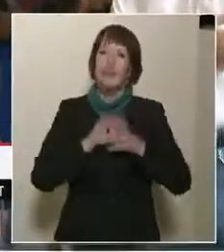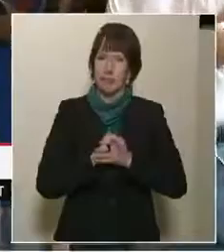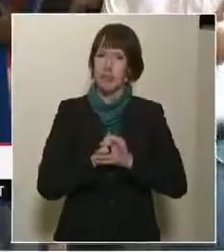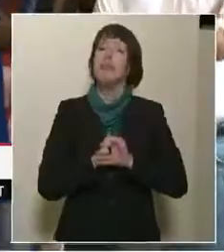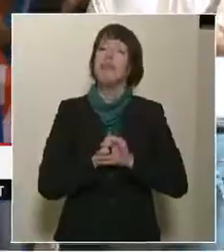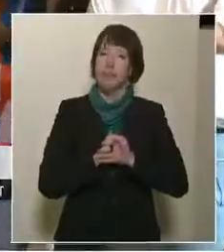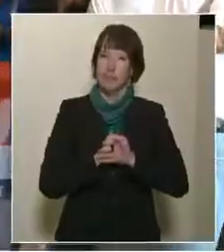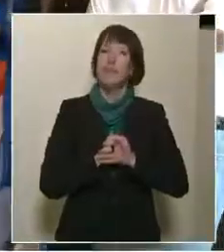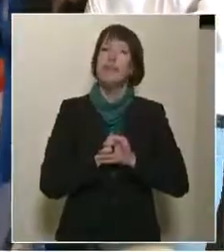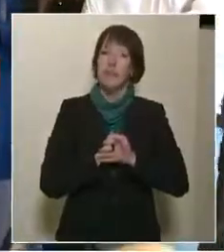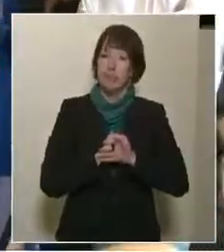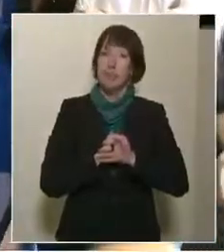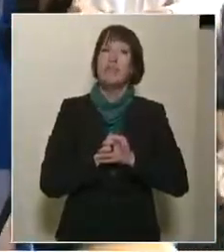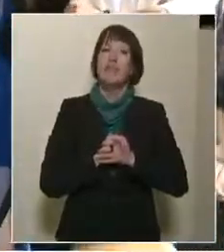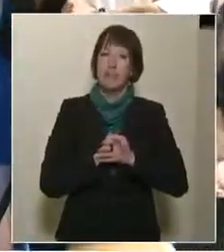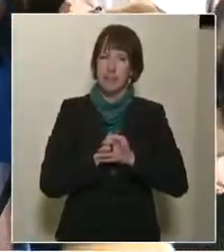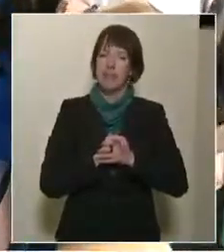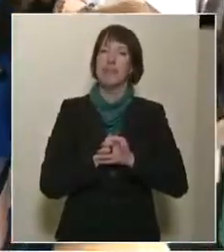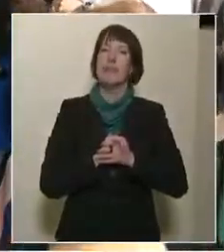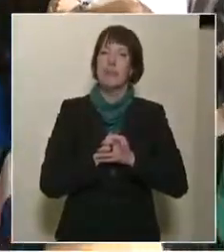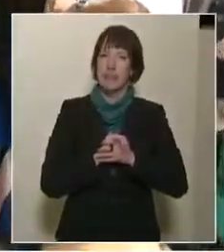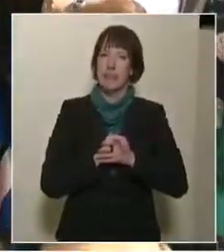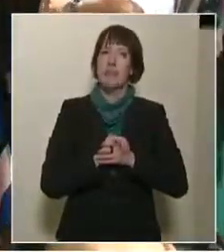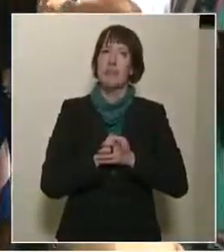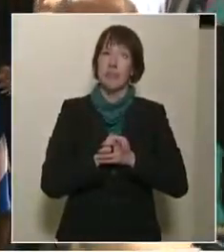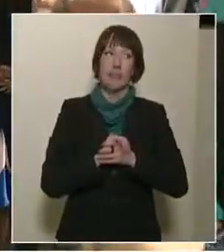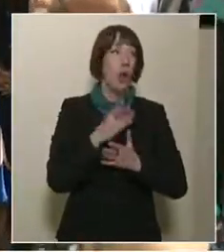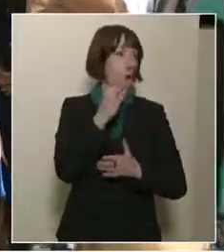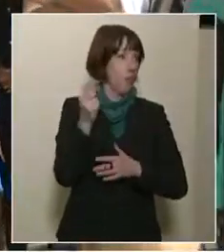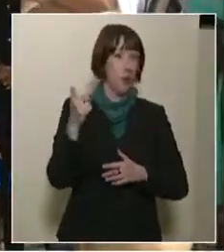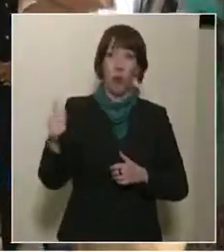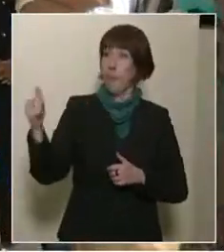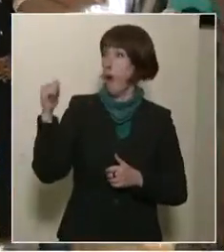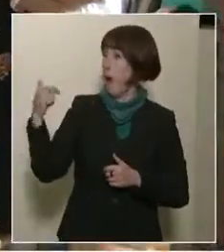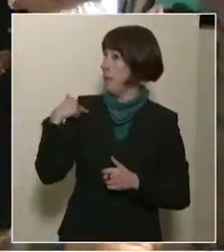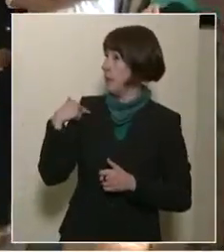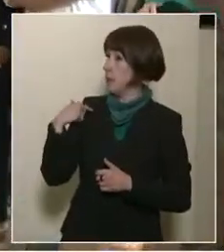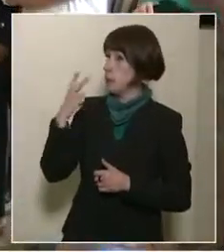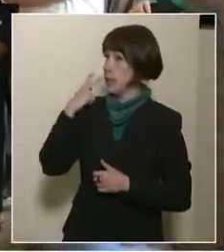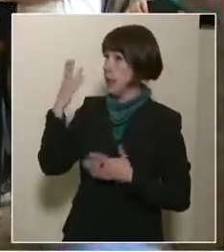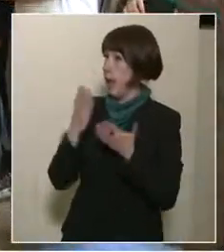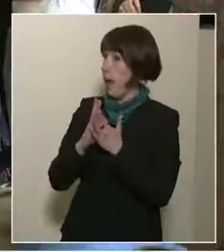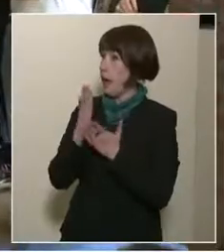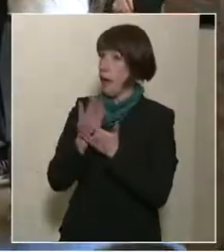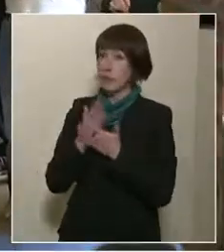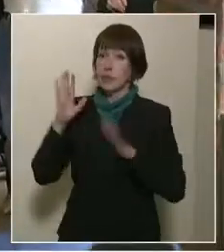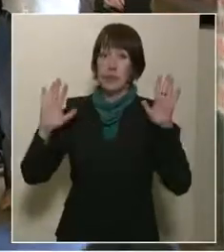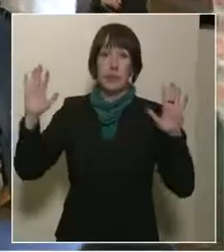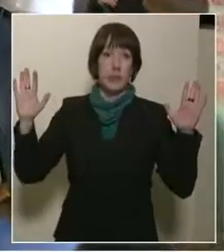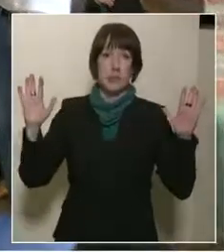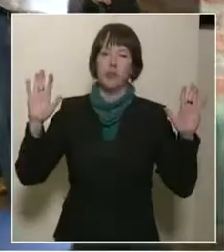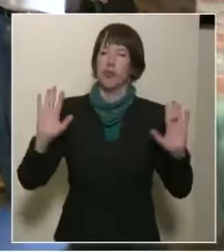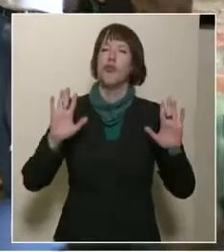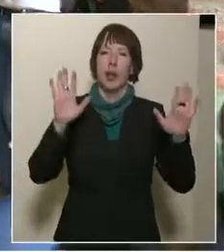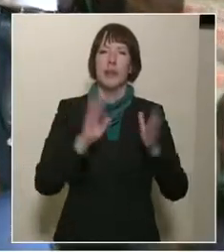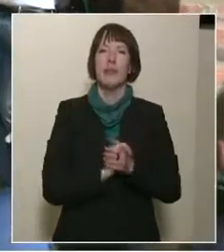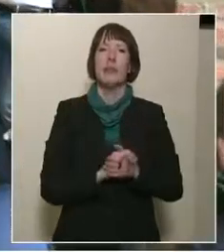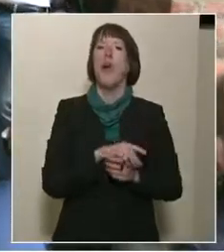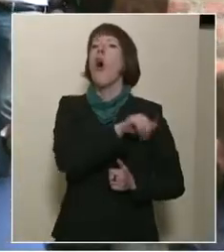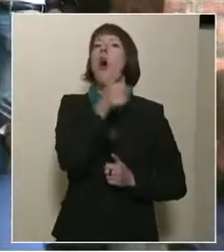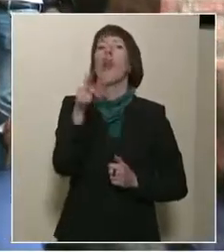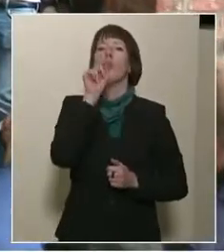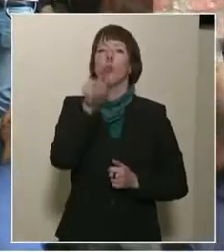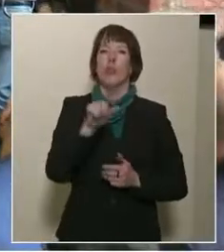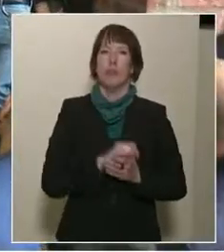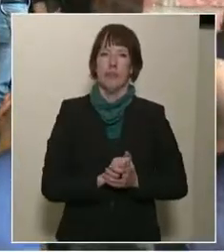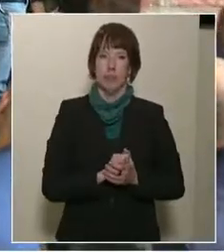Now, were any up behind me, too? Were there hands up behind me, too? Okay, good. Now, I'm going to ask another question, and